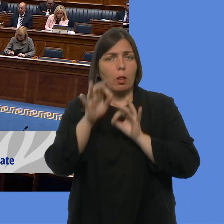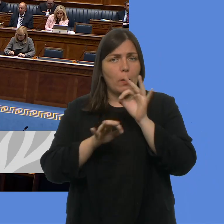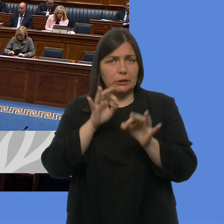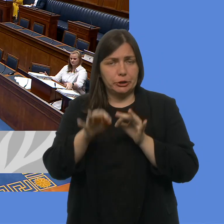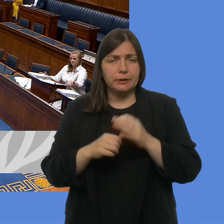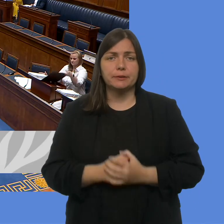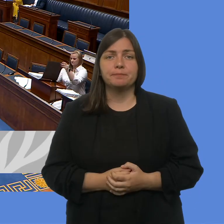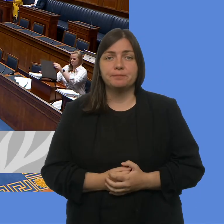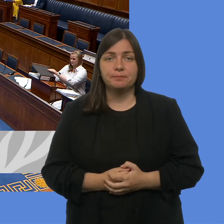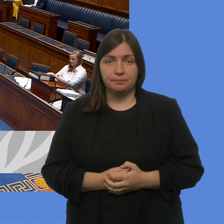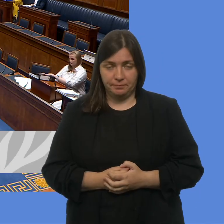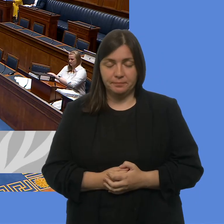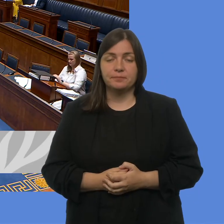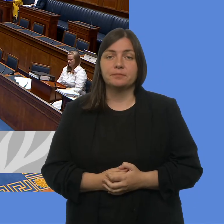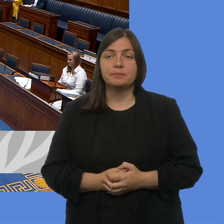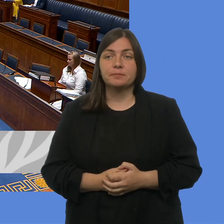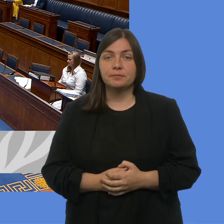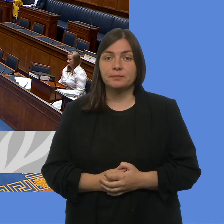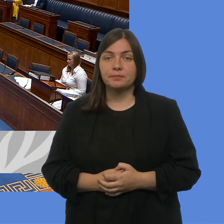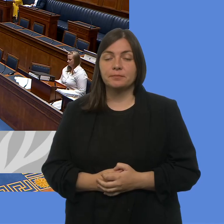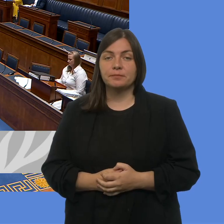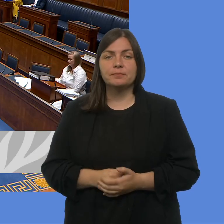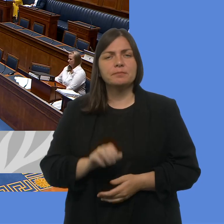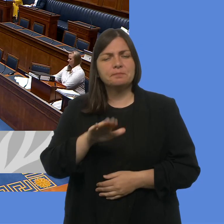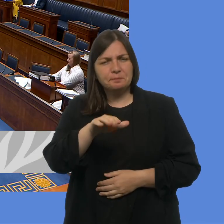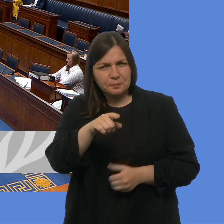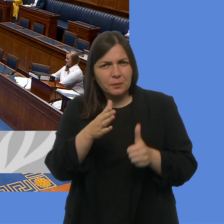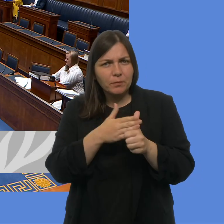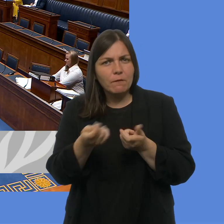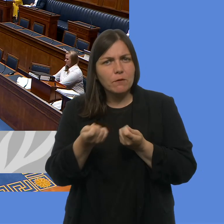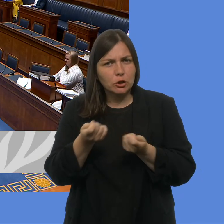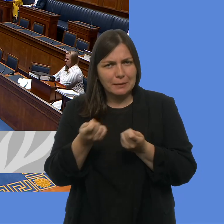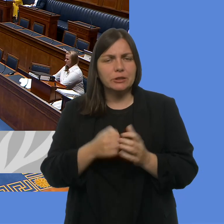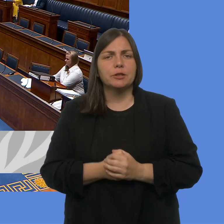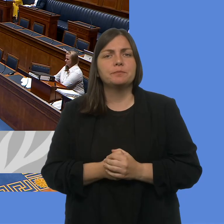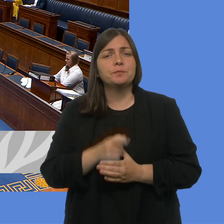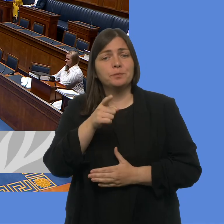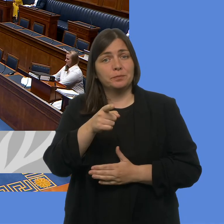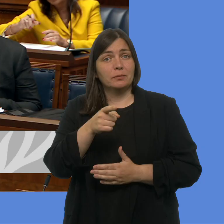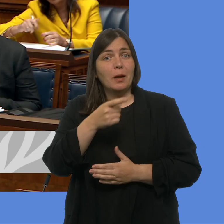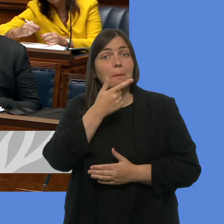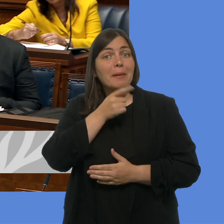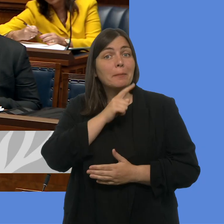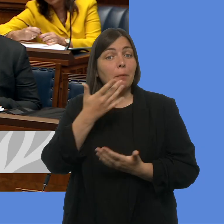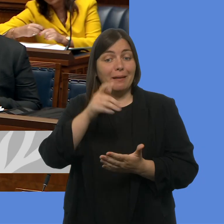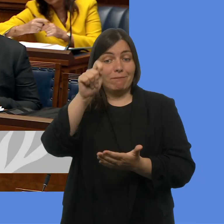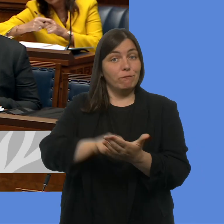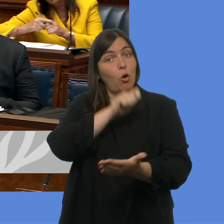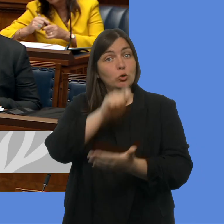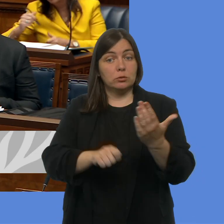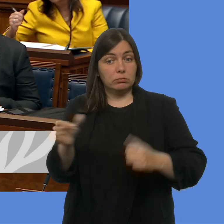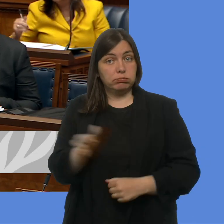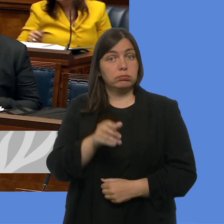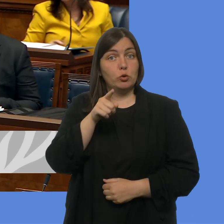O'Toole. Thank you, Principal Deputy Speaker. First Minister, you were elected to your role in an historic moment in this